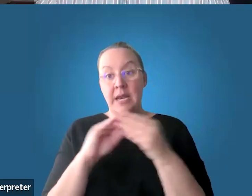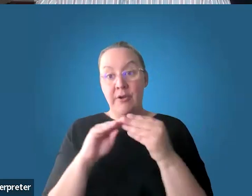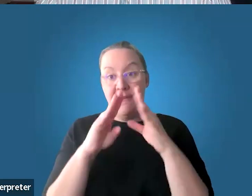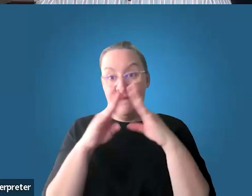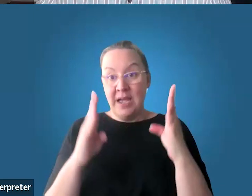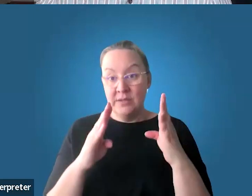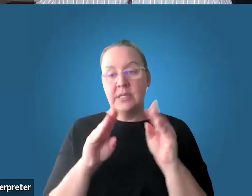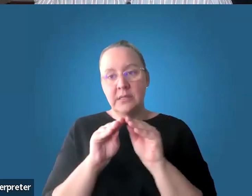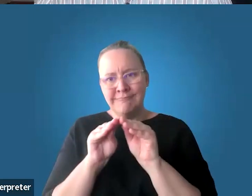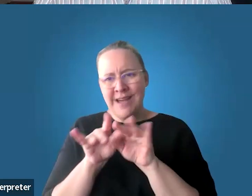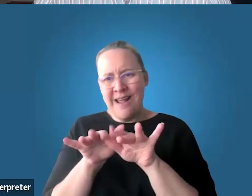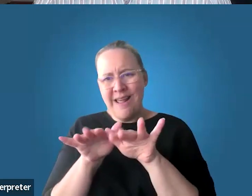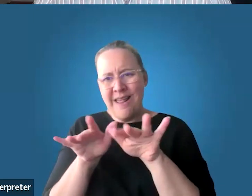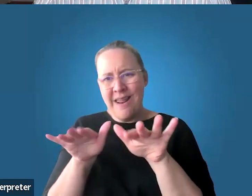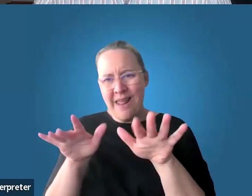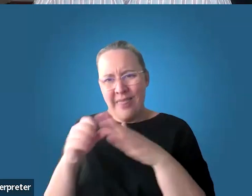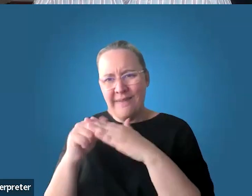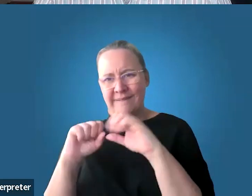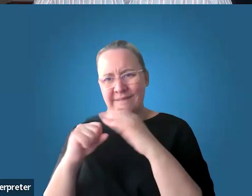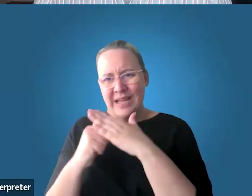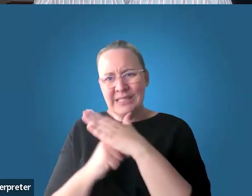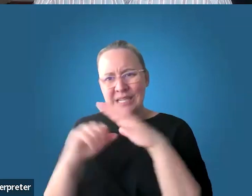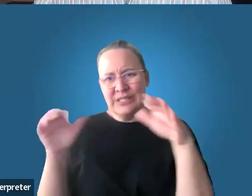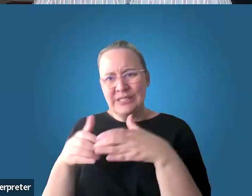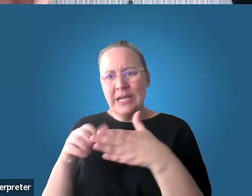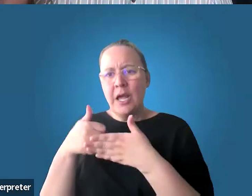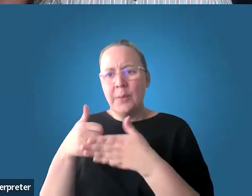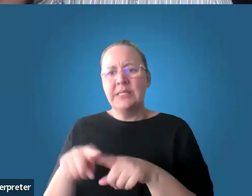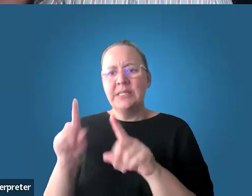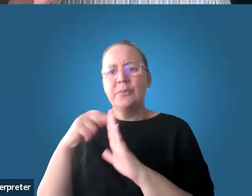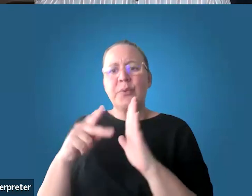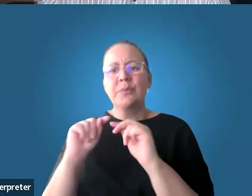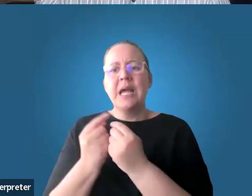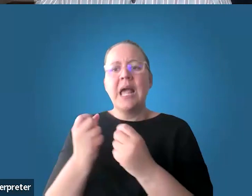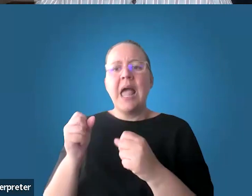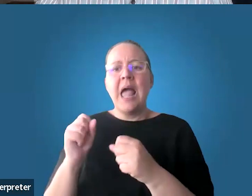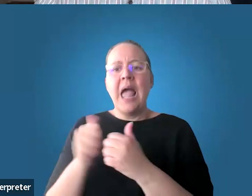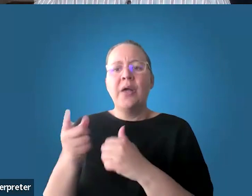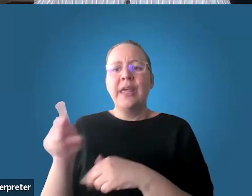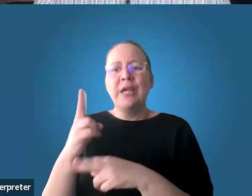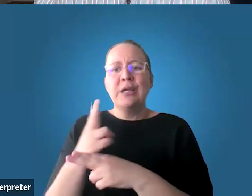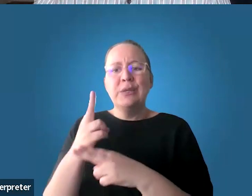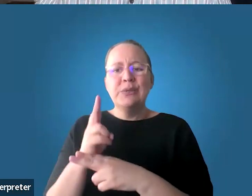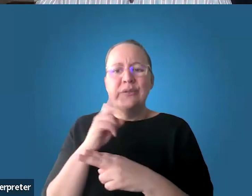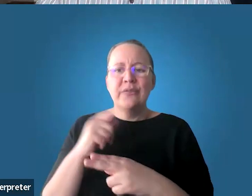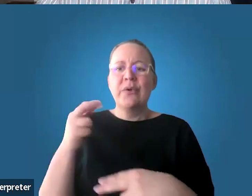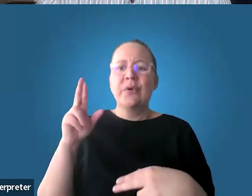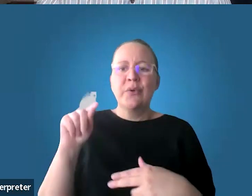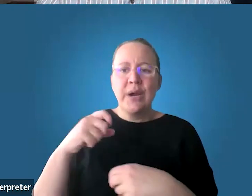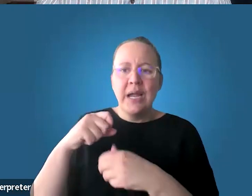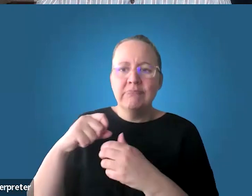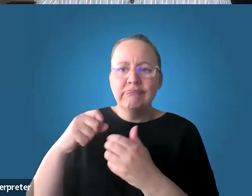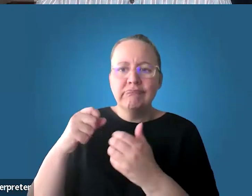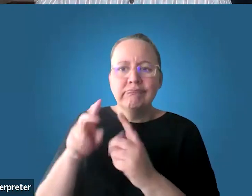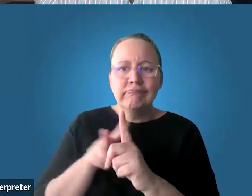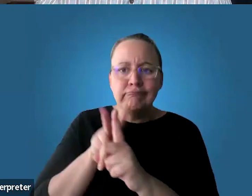the foundation, Robert Wood Johnson Foundation, and helping different program teams think about how they can utilize it for grant making,